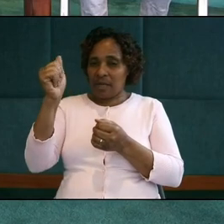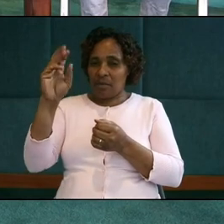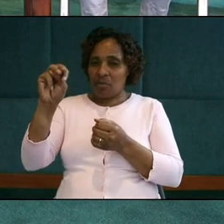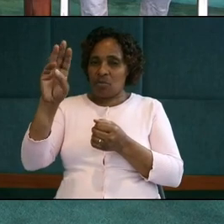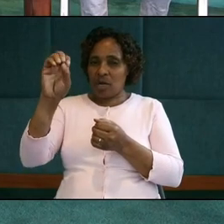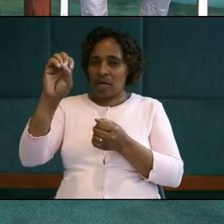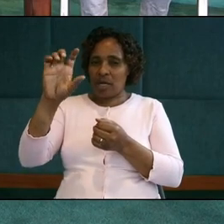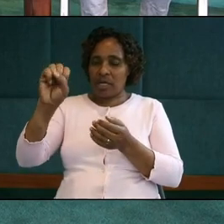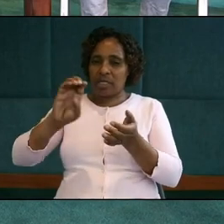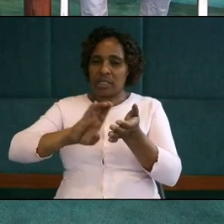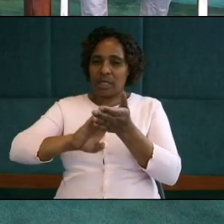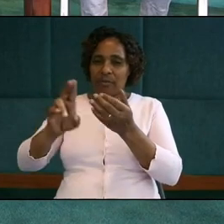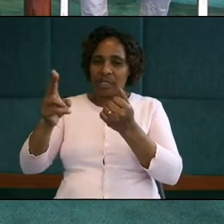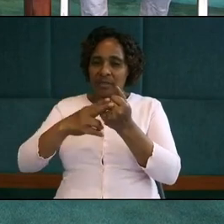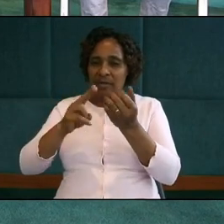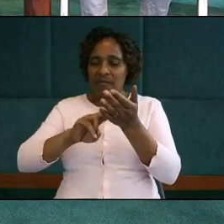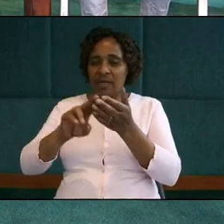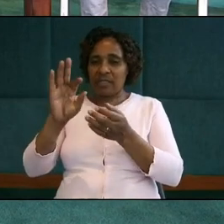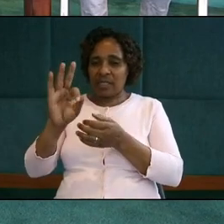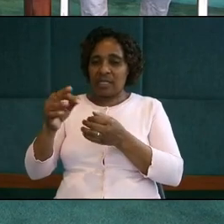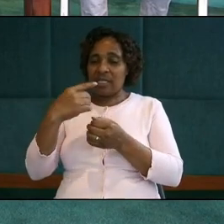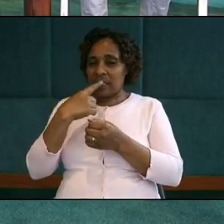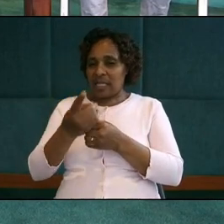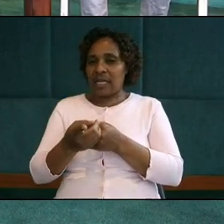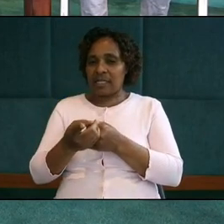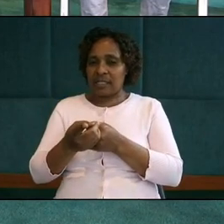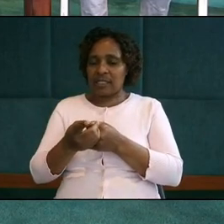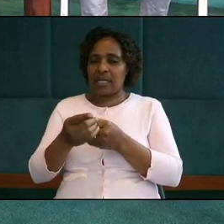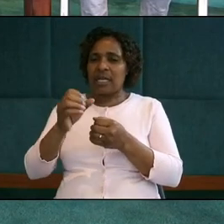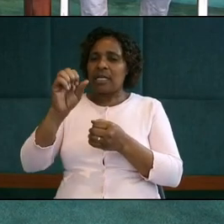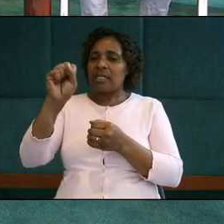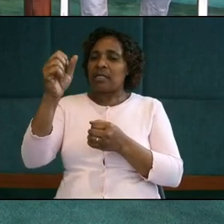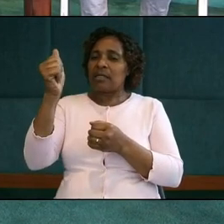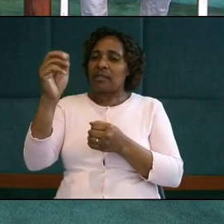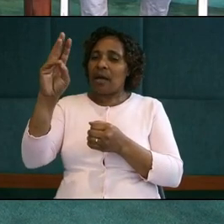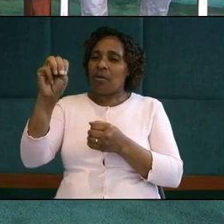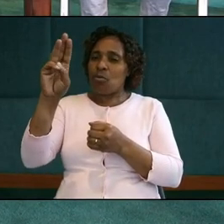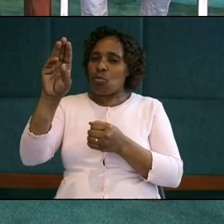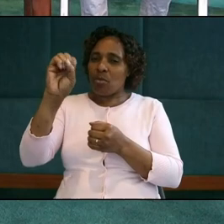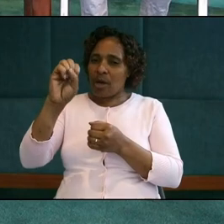7, verse 3. It says, and Samuel